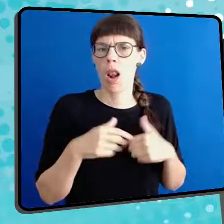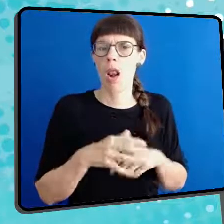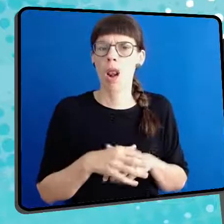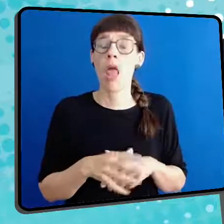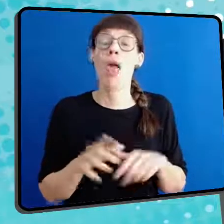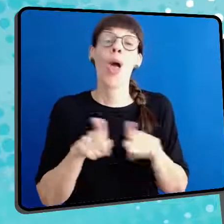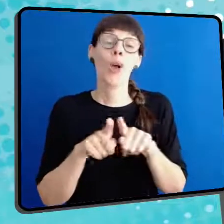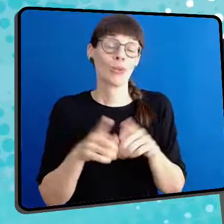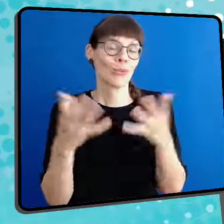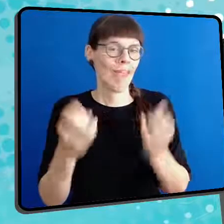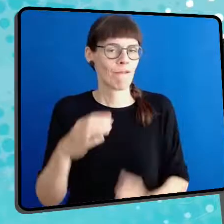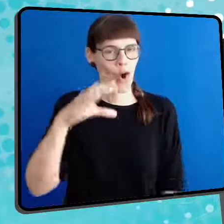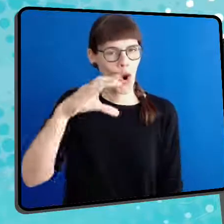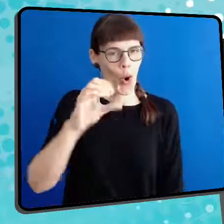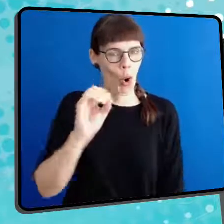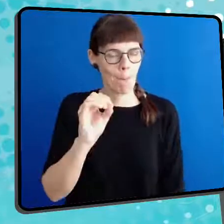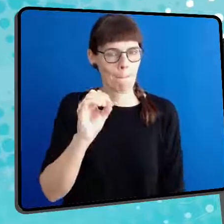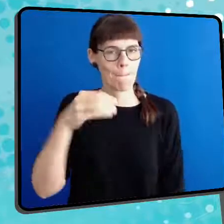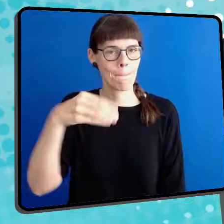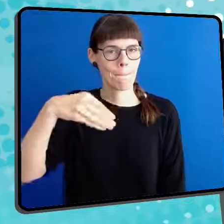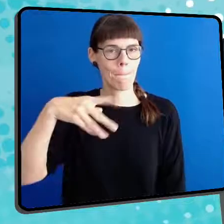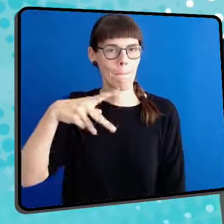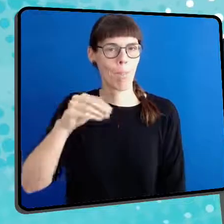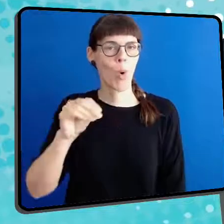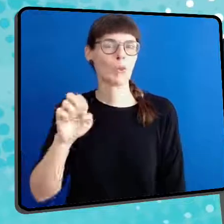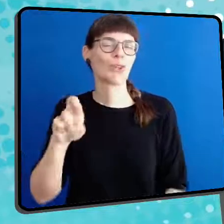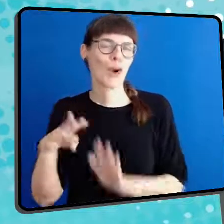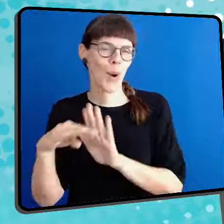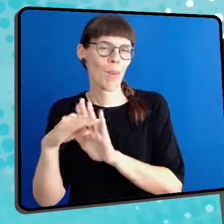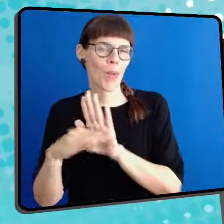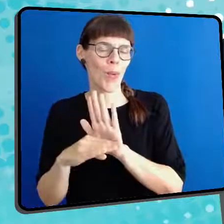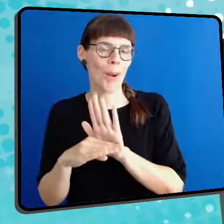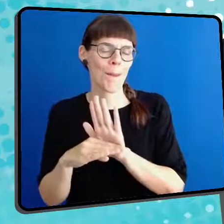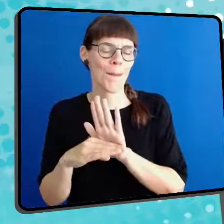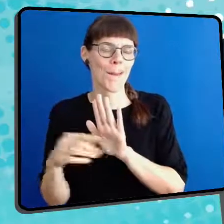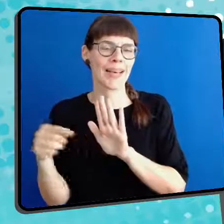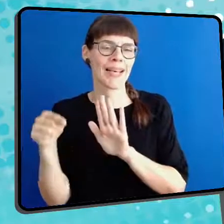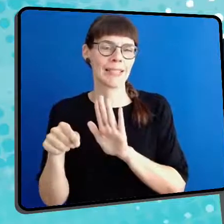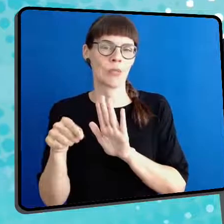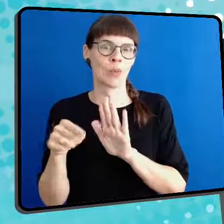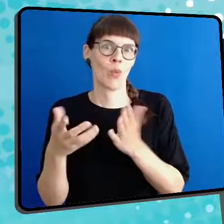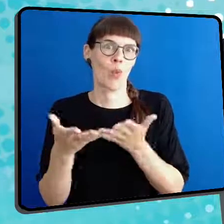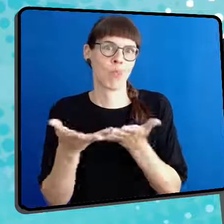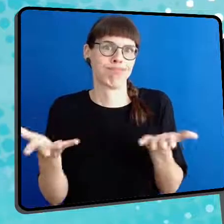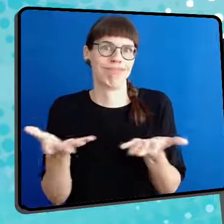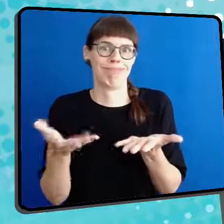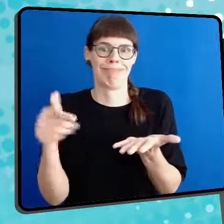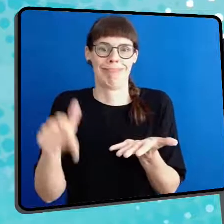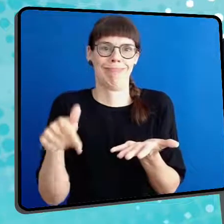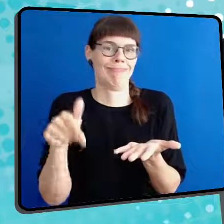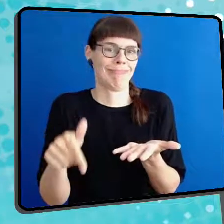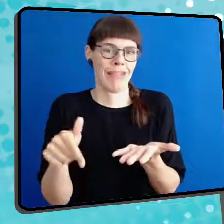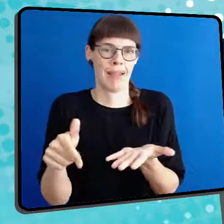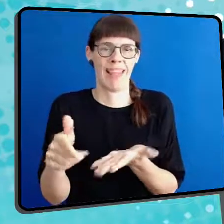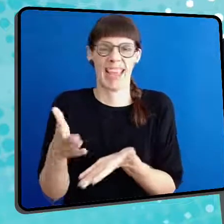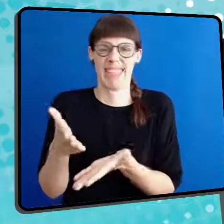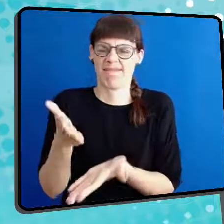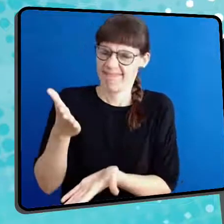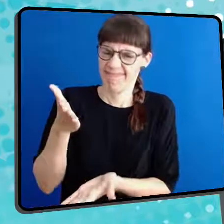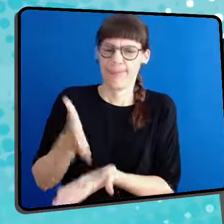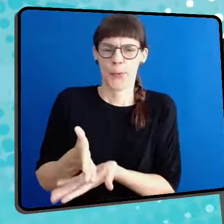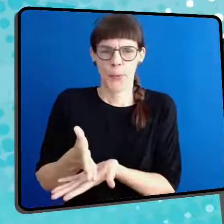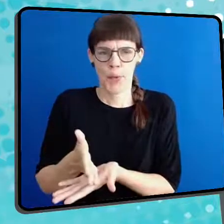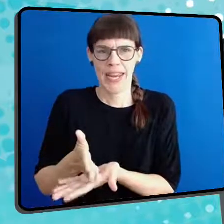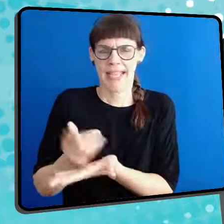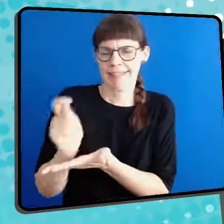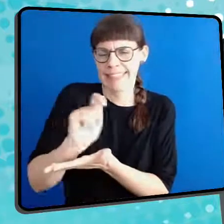Composer, which has, it's really a wireframed product. So that's where the true design work comes in